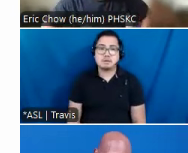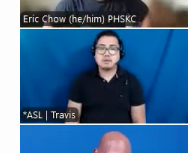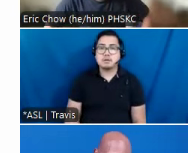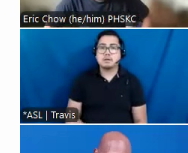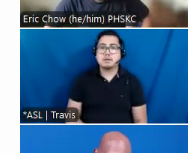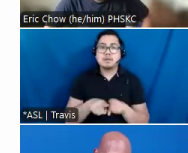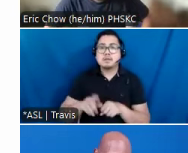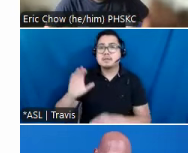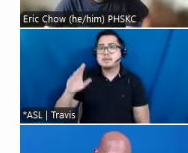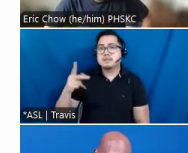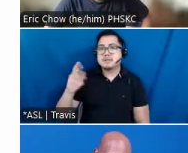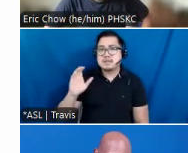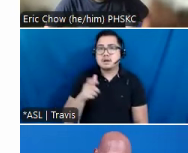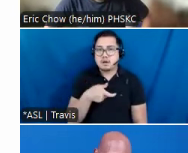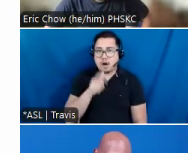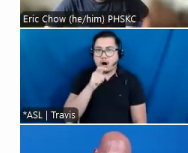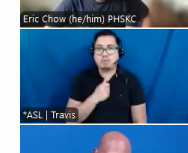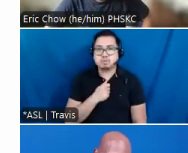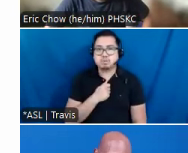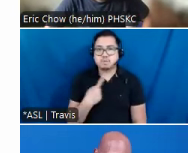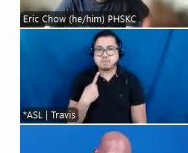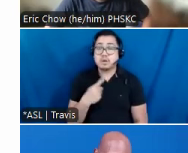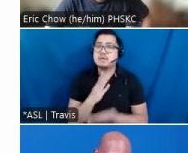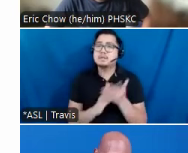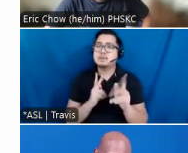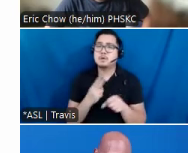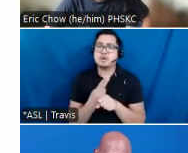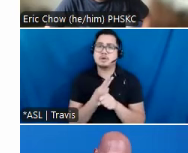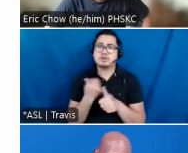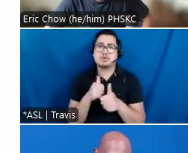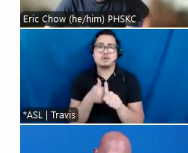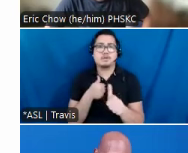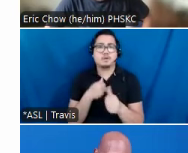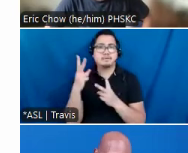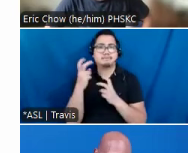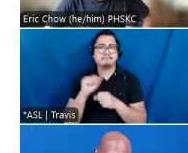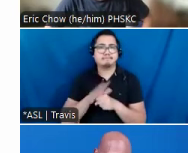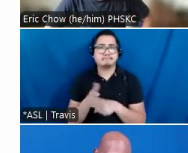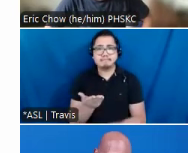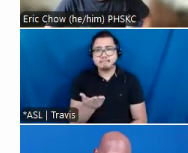CPC mouthwash, which some folks have used to prevent COVID?